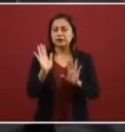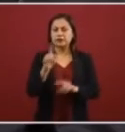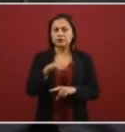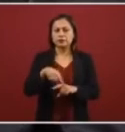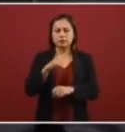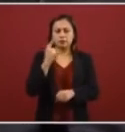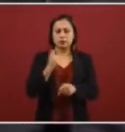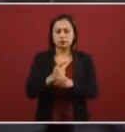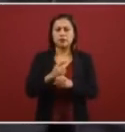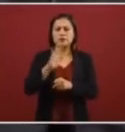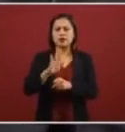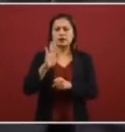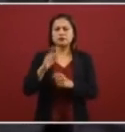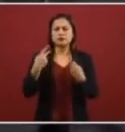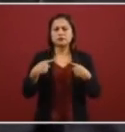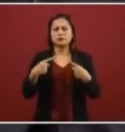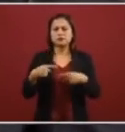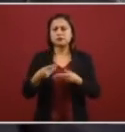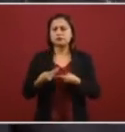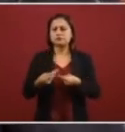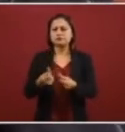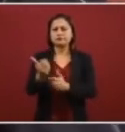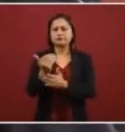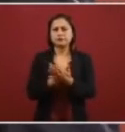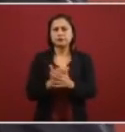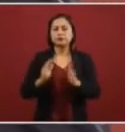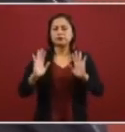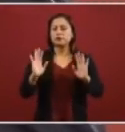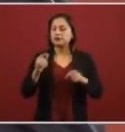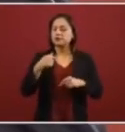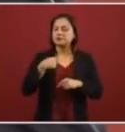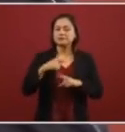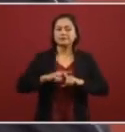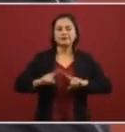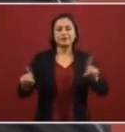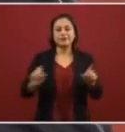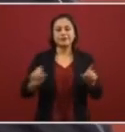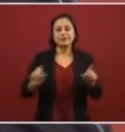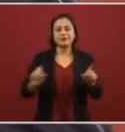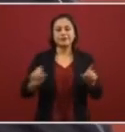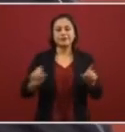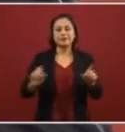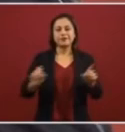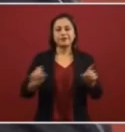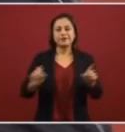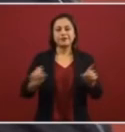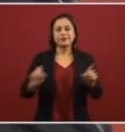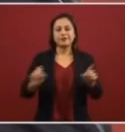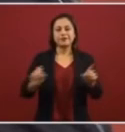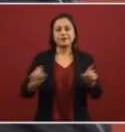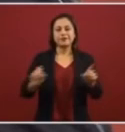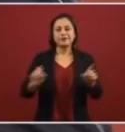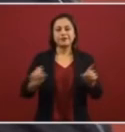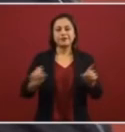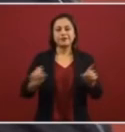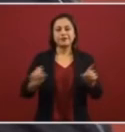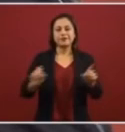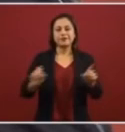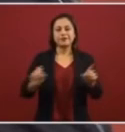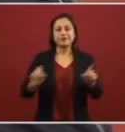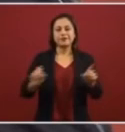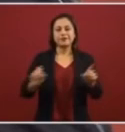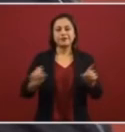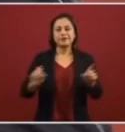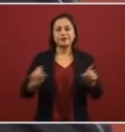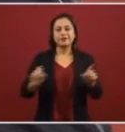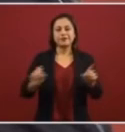otro dato. Okay. Este, here, this man